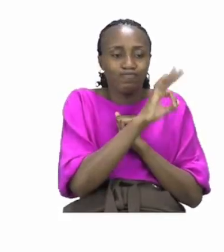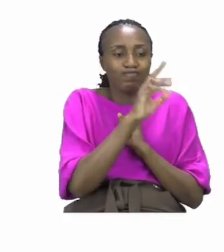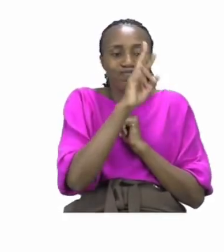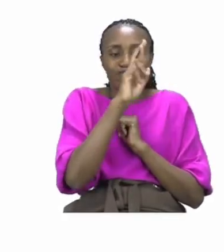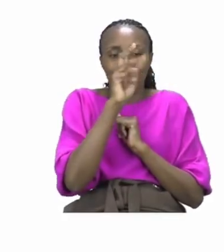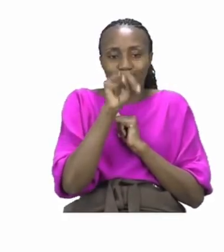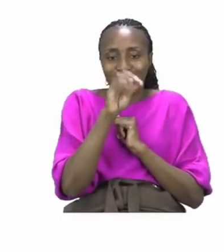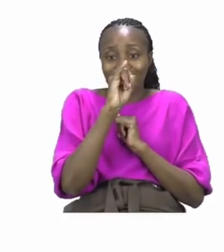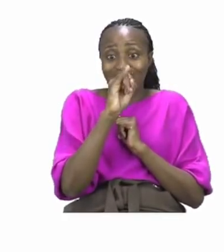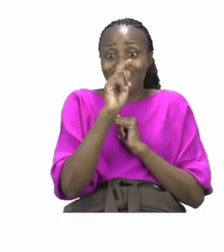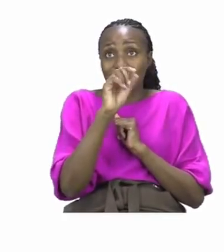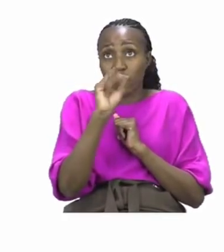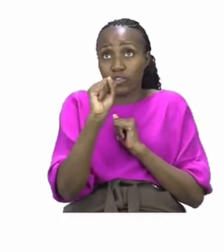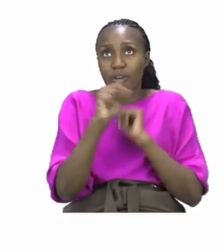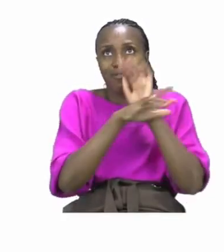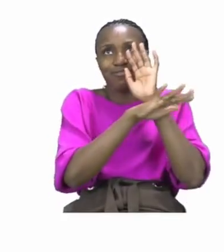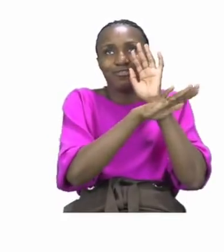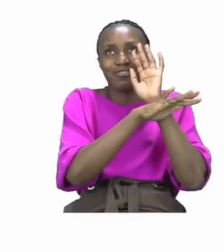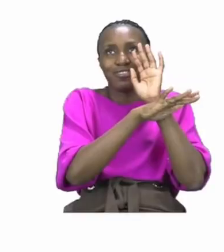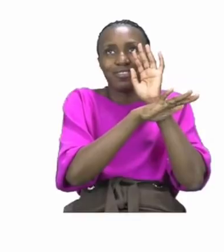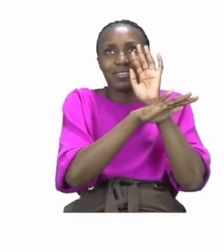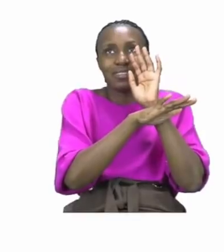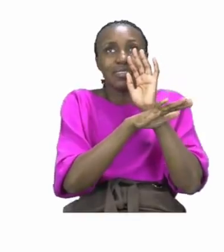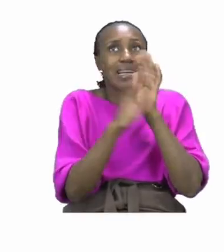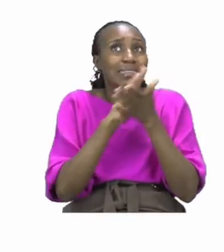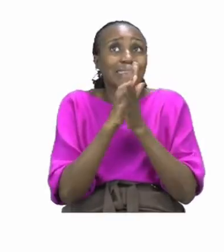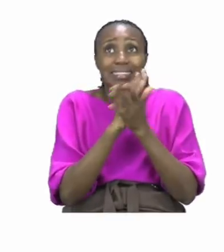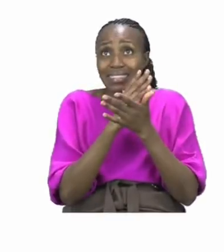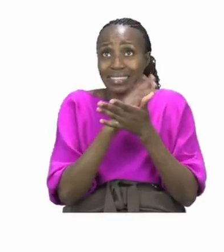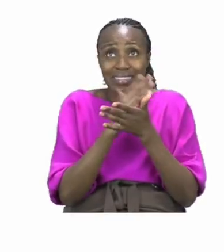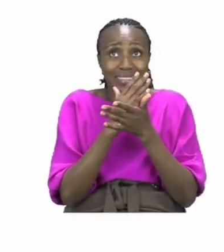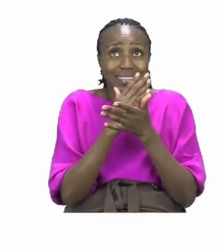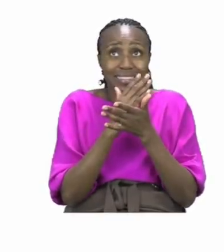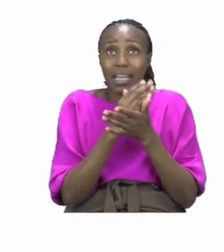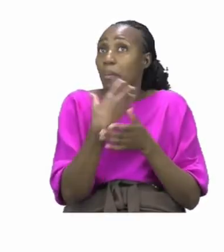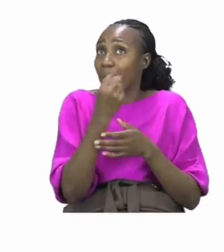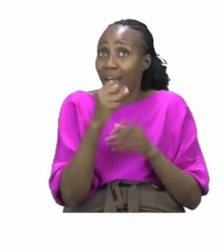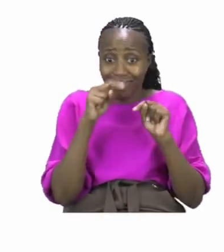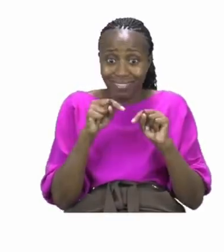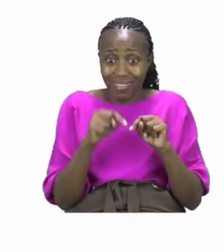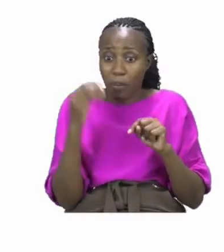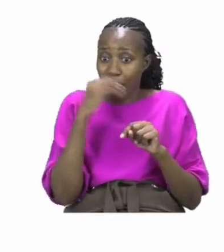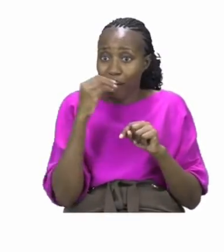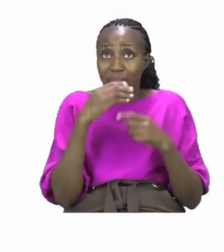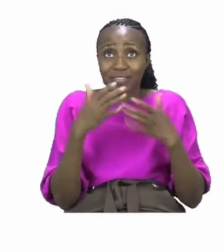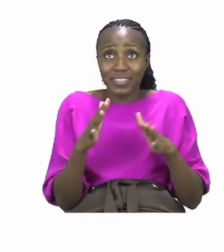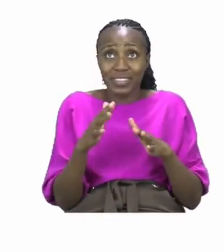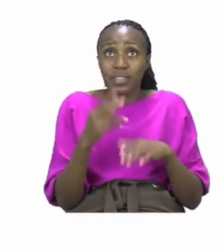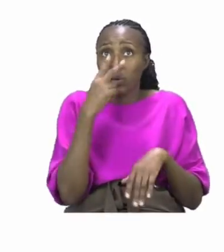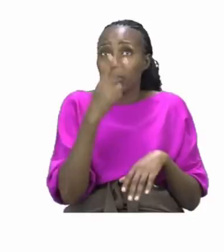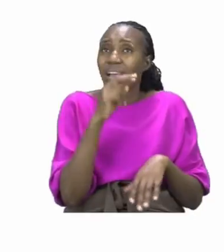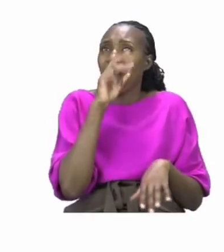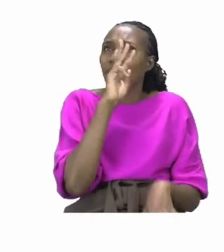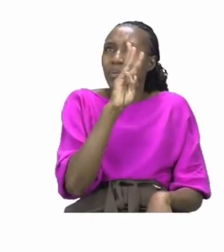fruits. Now I know some of you have even eaten this fruit today. We have 3 different kinds